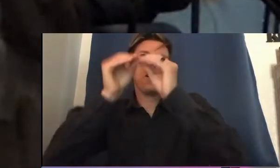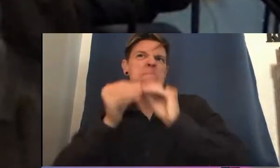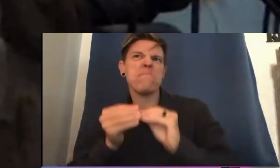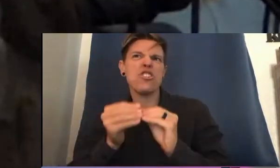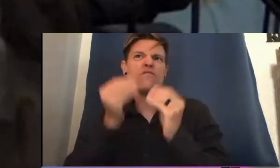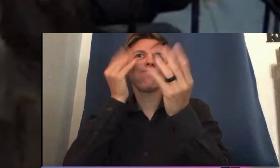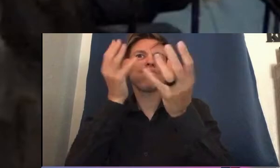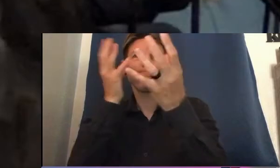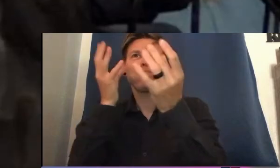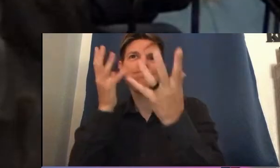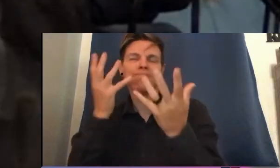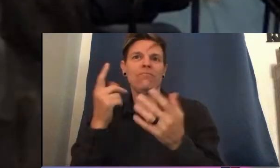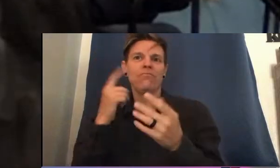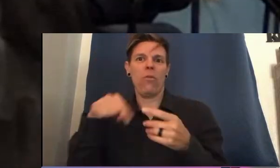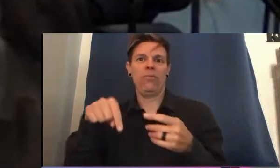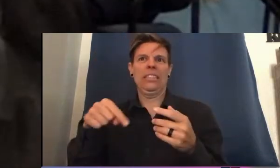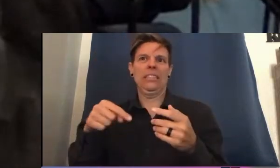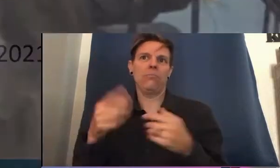Next slide, please.